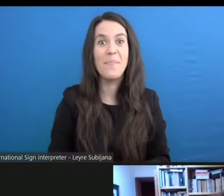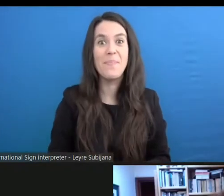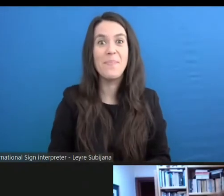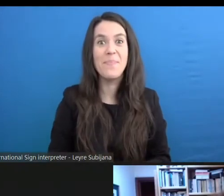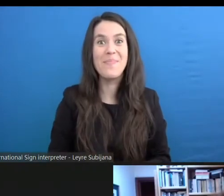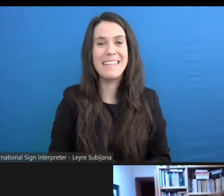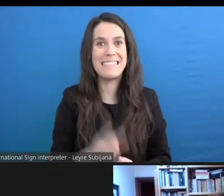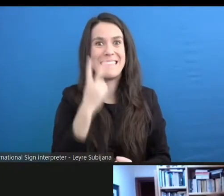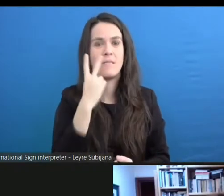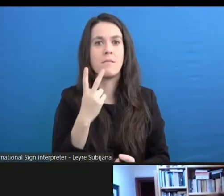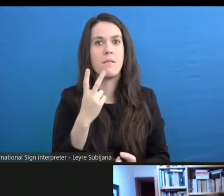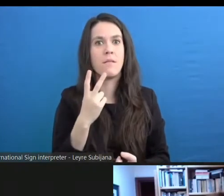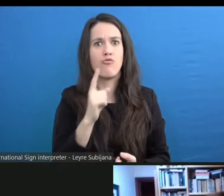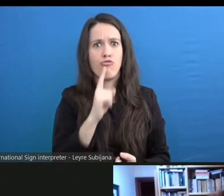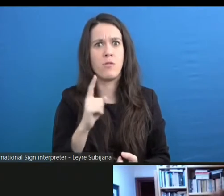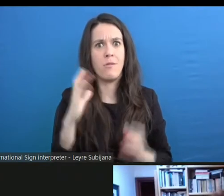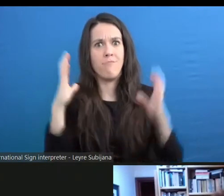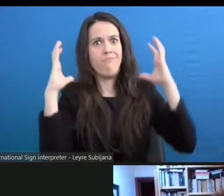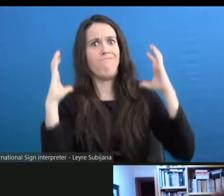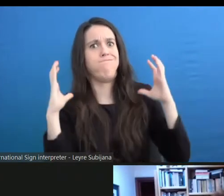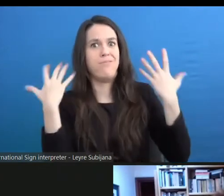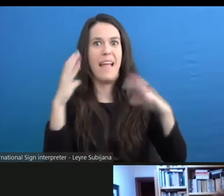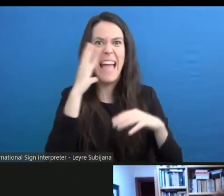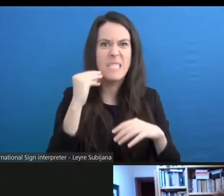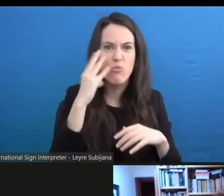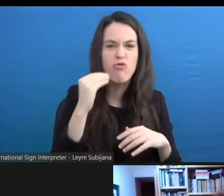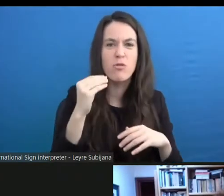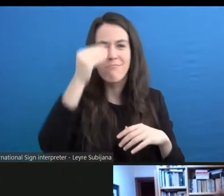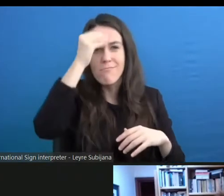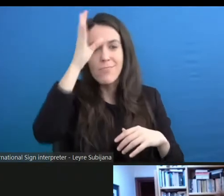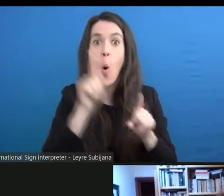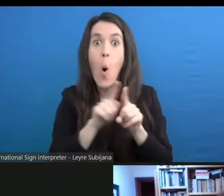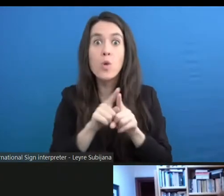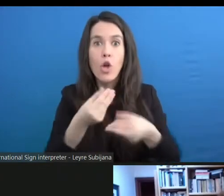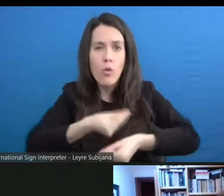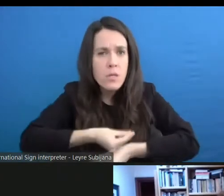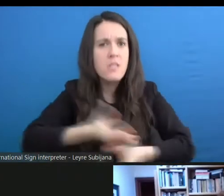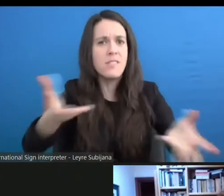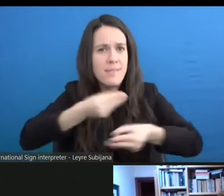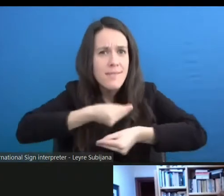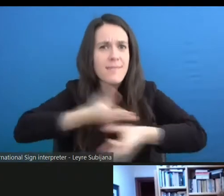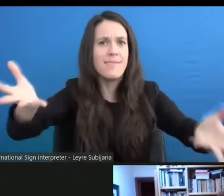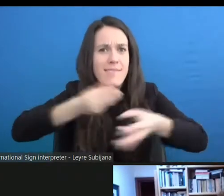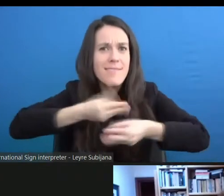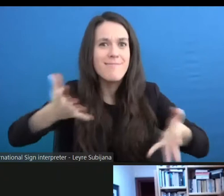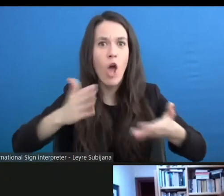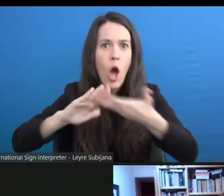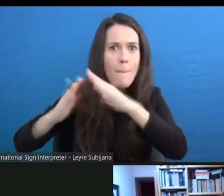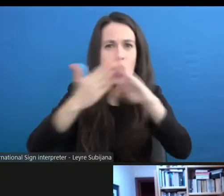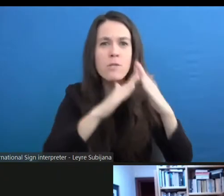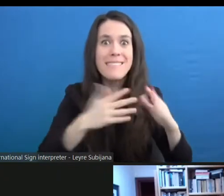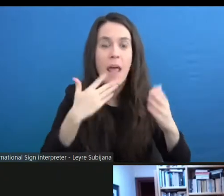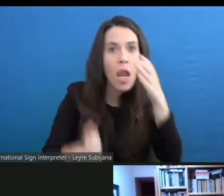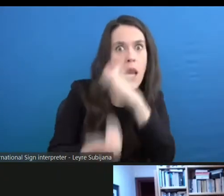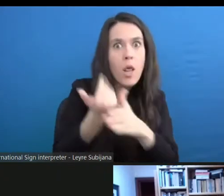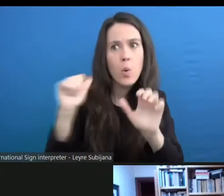huge, vast and long experience, but you always are so good in bringing to our community these new issues, these new